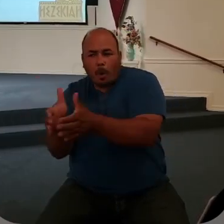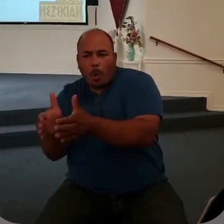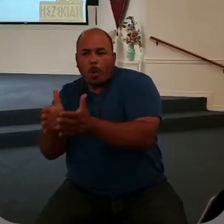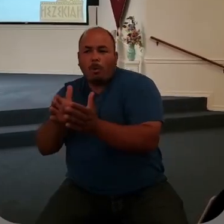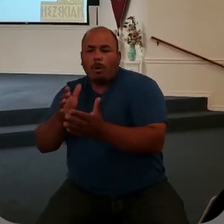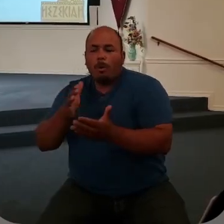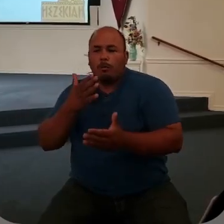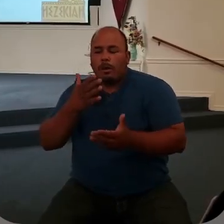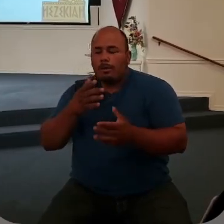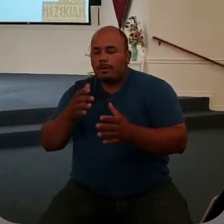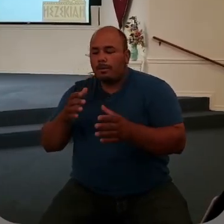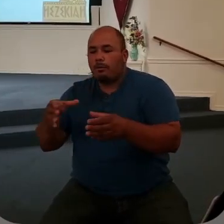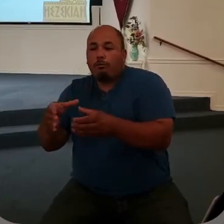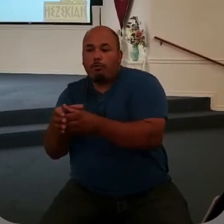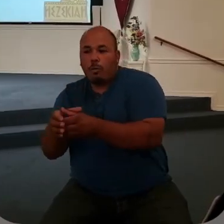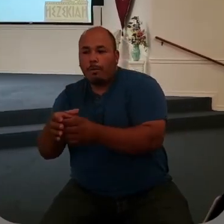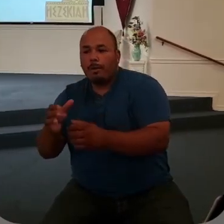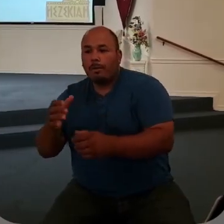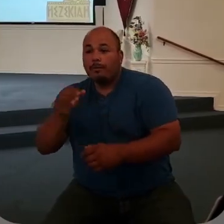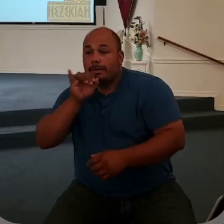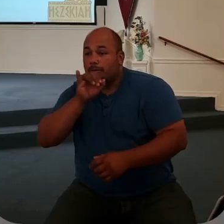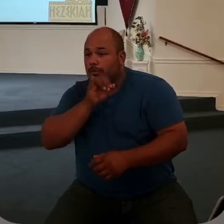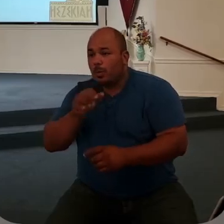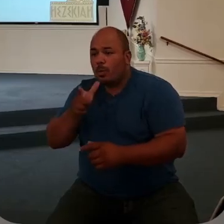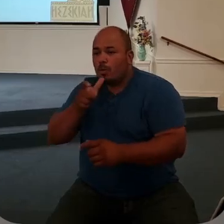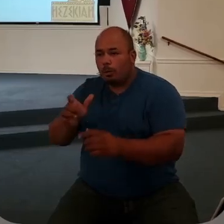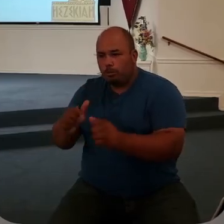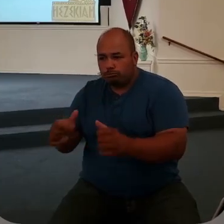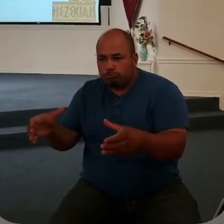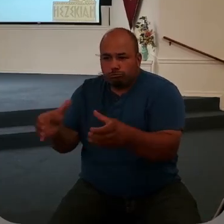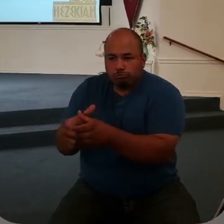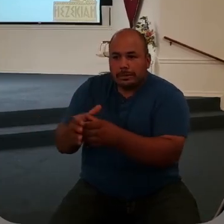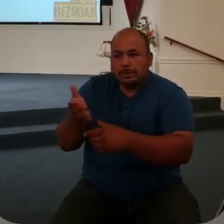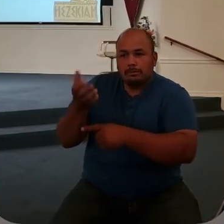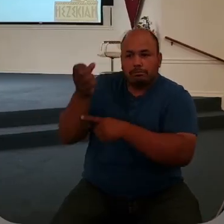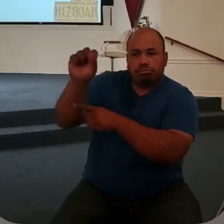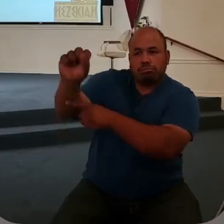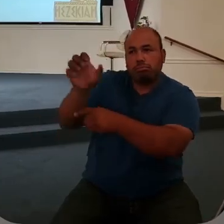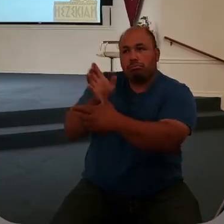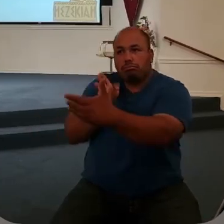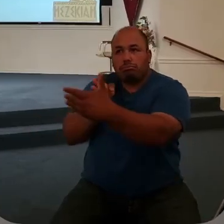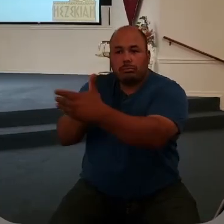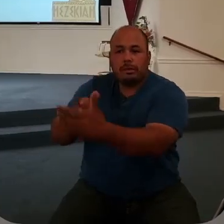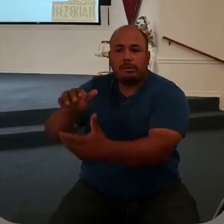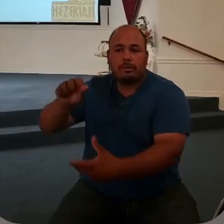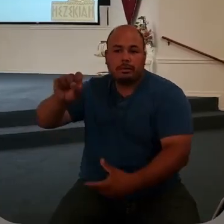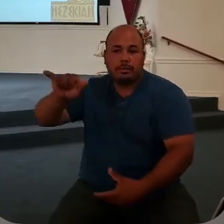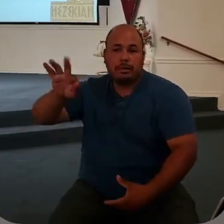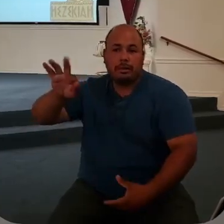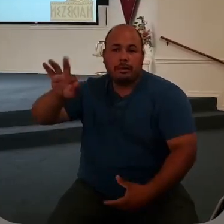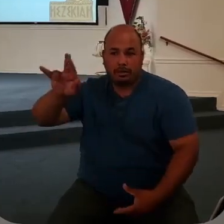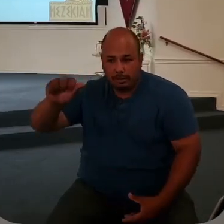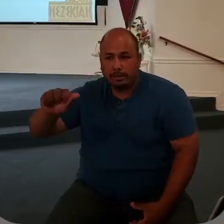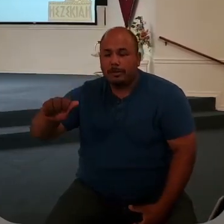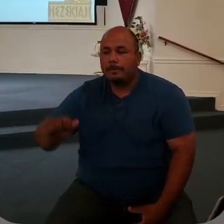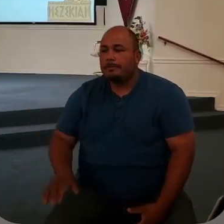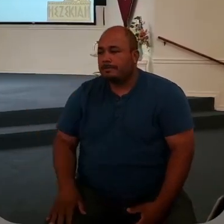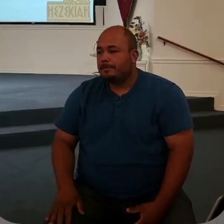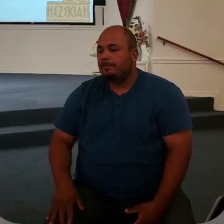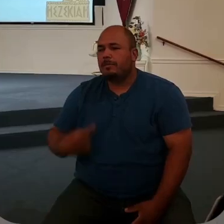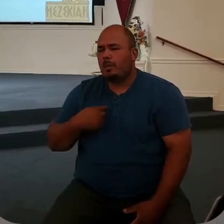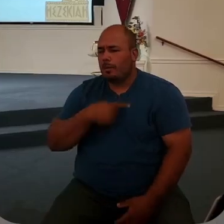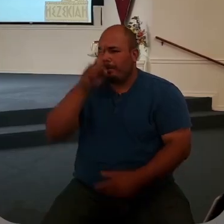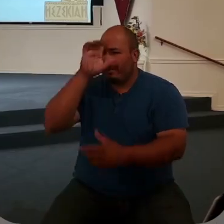the Assyrian king died suddenly in 705 BC. We think that was when Hezekiah rebelled against the Assyrians